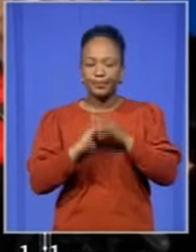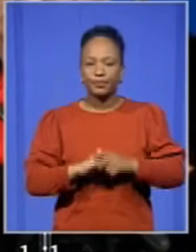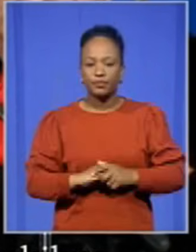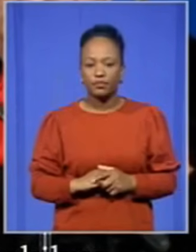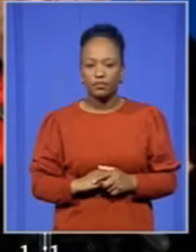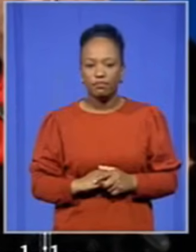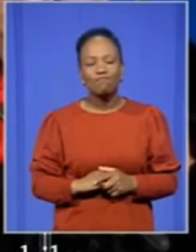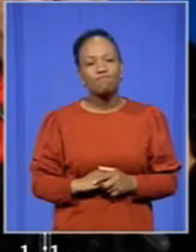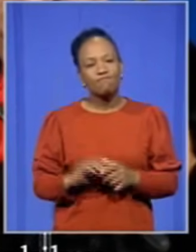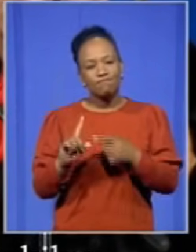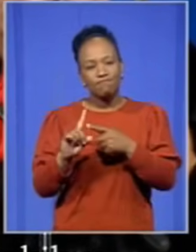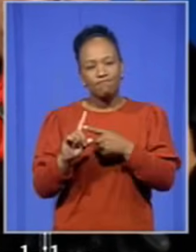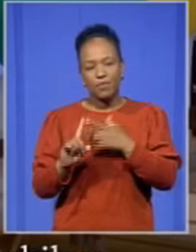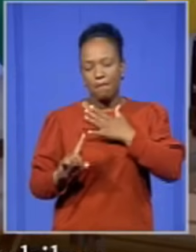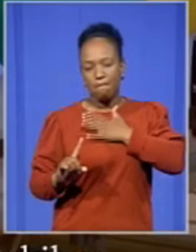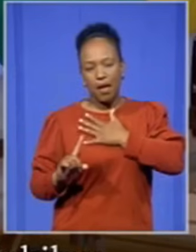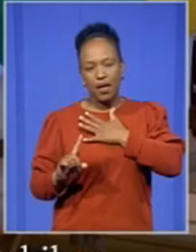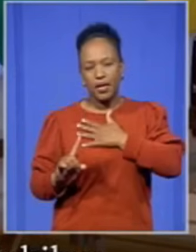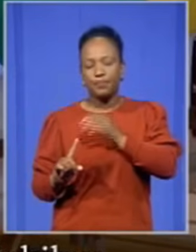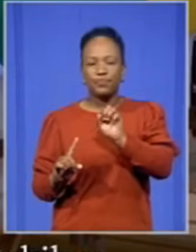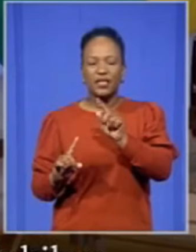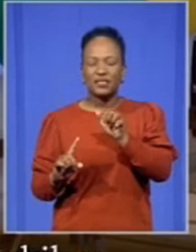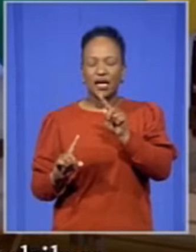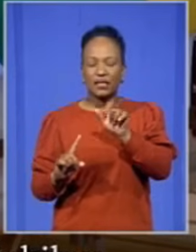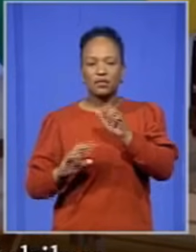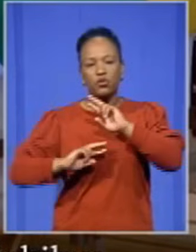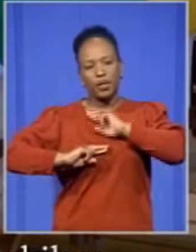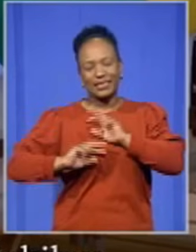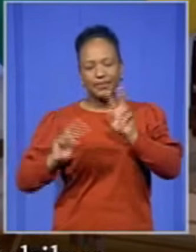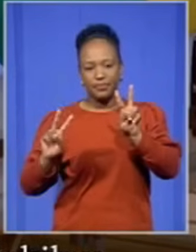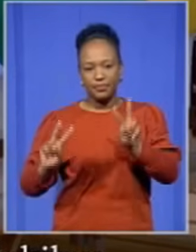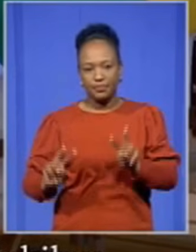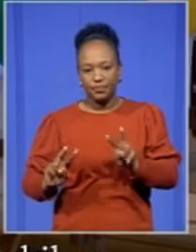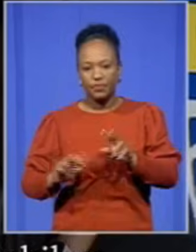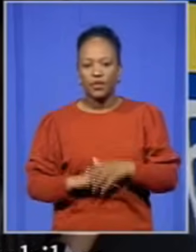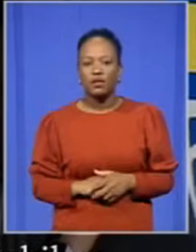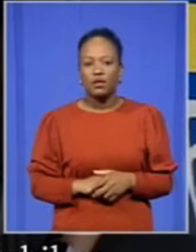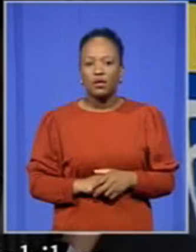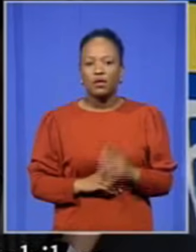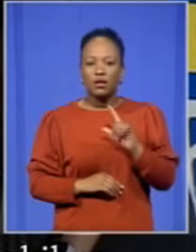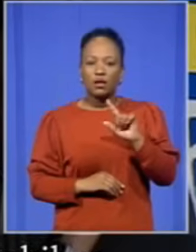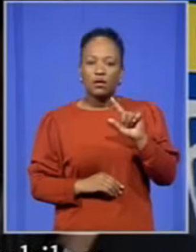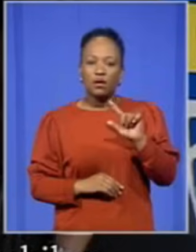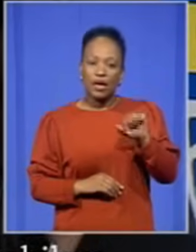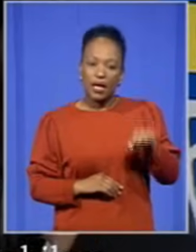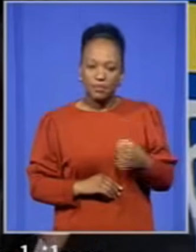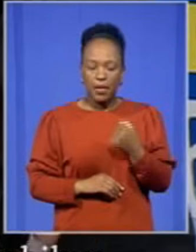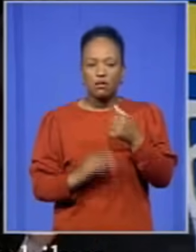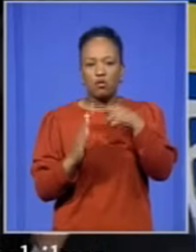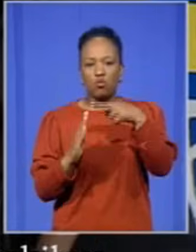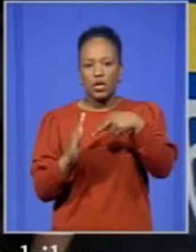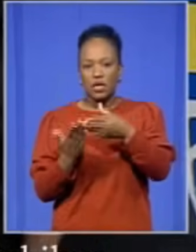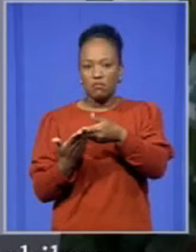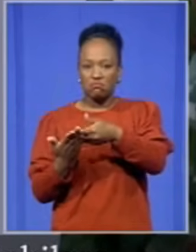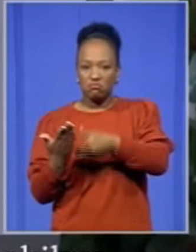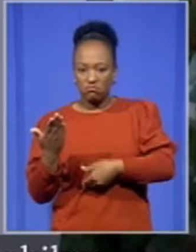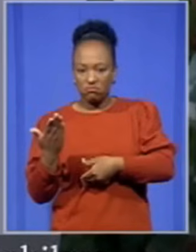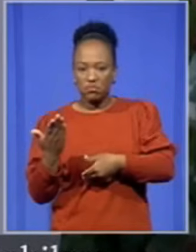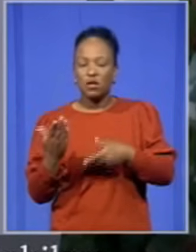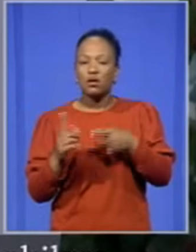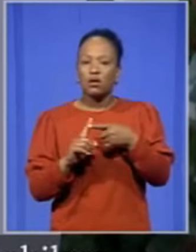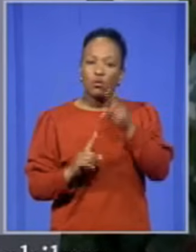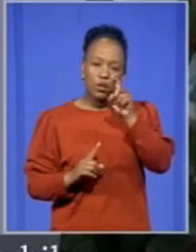O bela ka khotso meskat. Molaetsa wa mogolowe o buisitswe ke molekane wa gagwe o gopola bopelonomi jwa kgaitsediyo